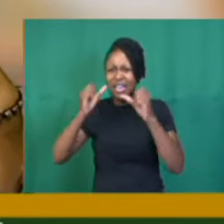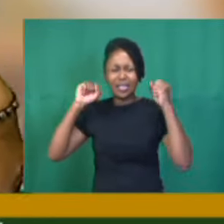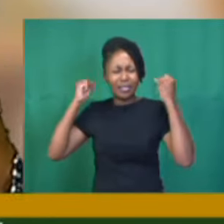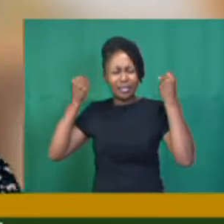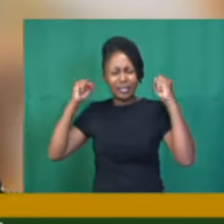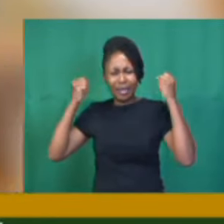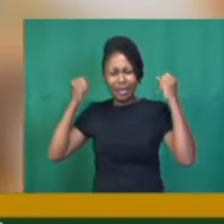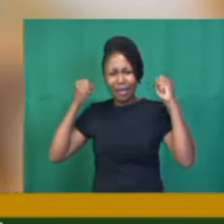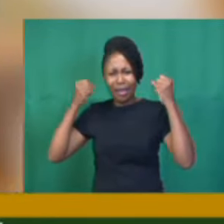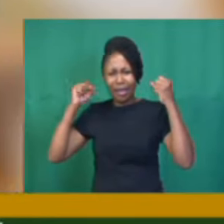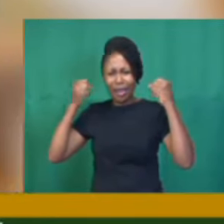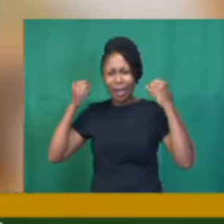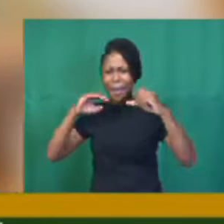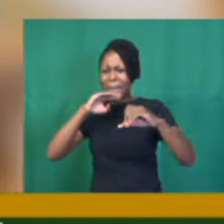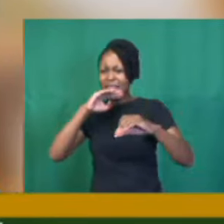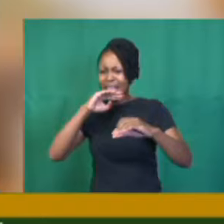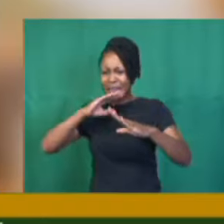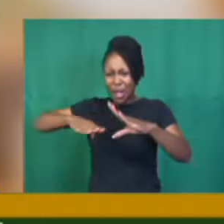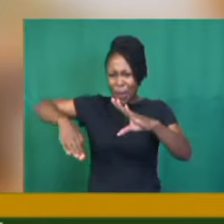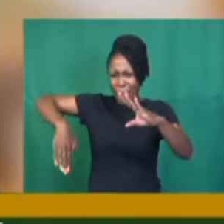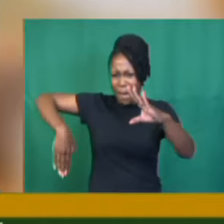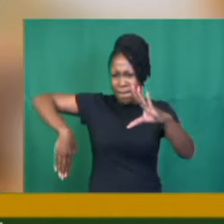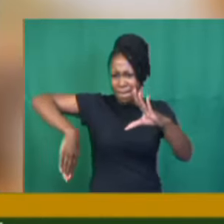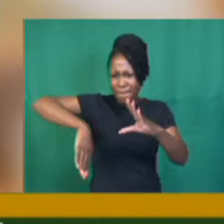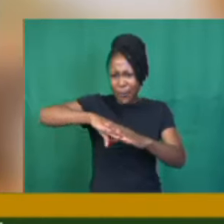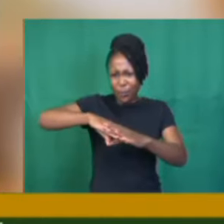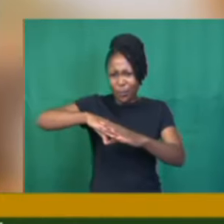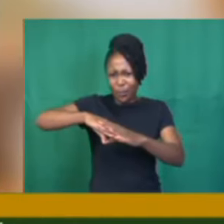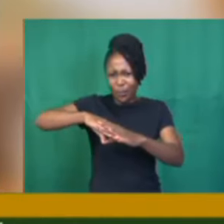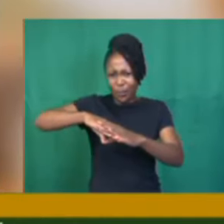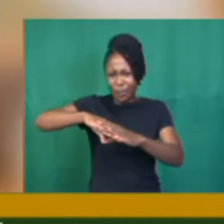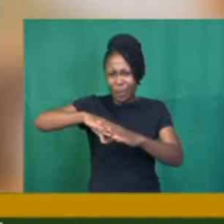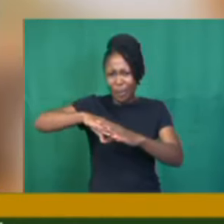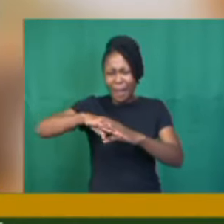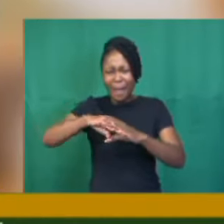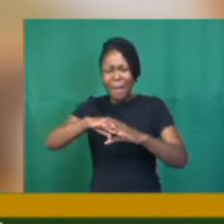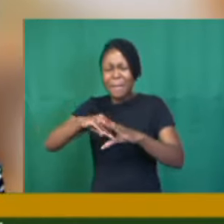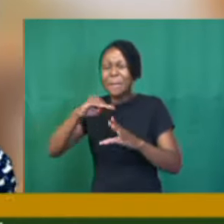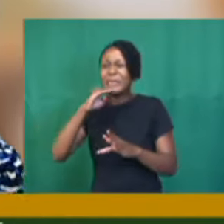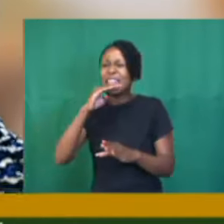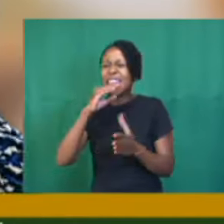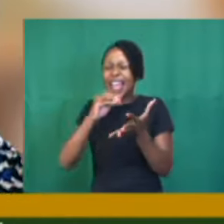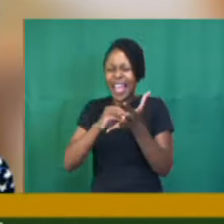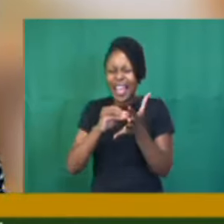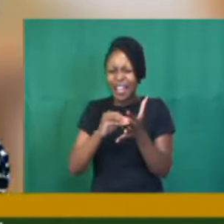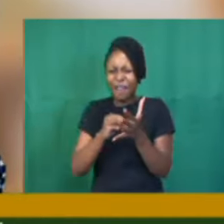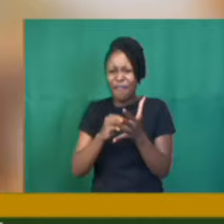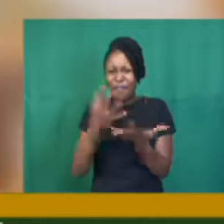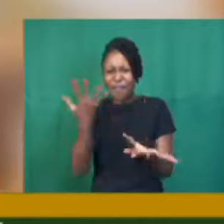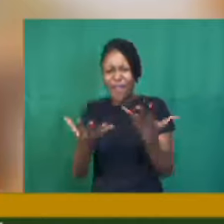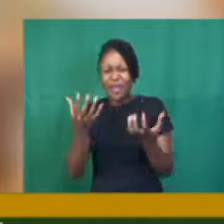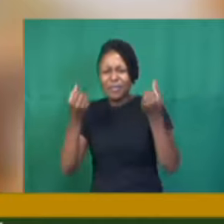actually imagine as the ball lands on the feet of the writer, there is this creeps